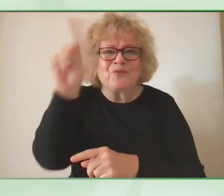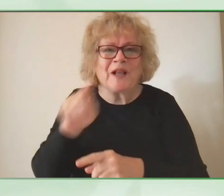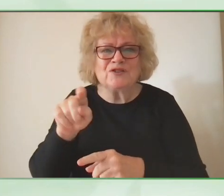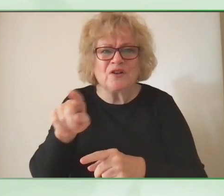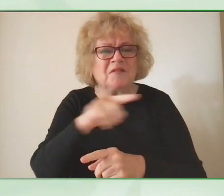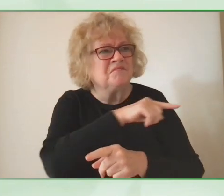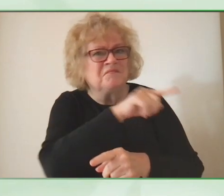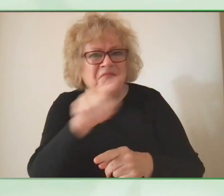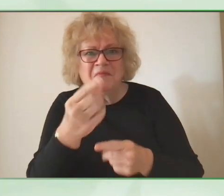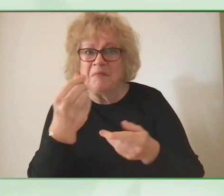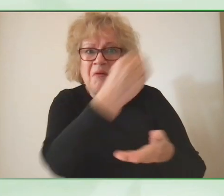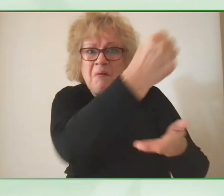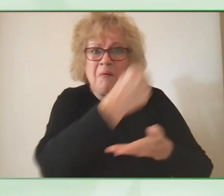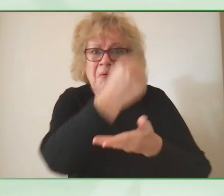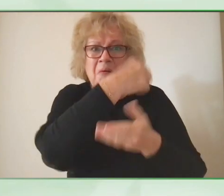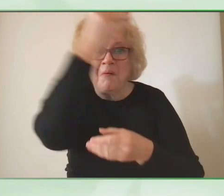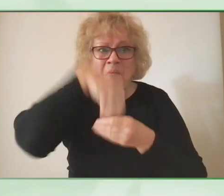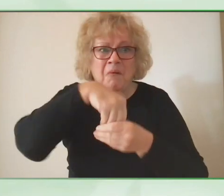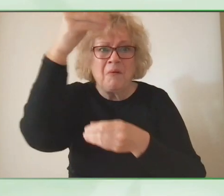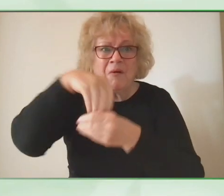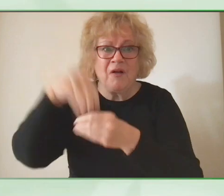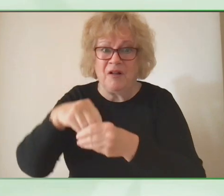market, but in the market at large.